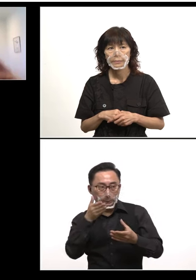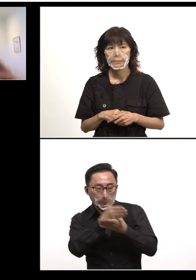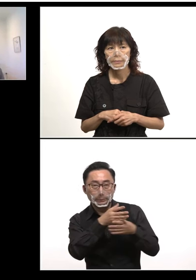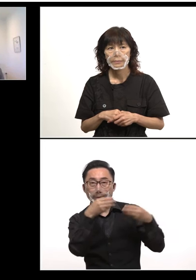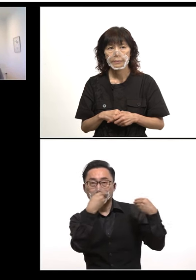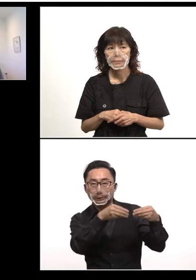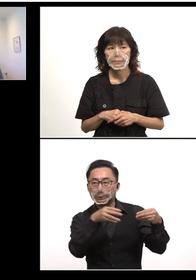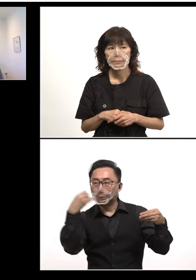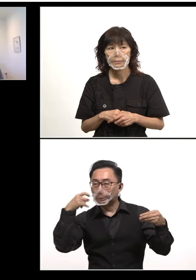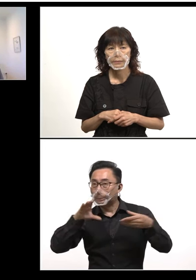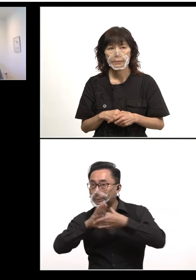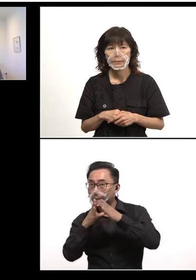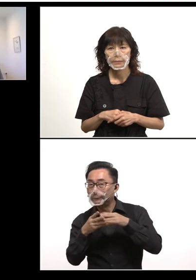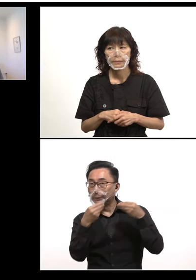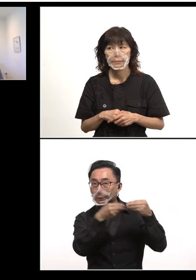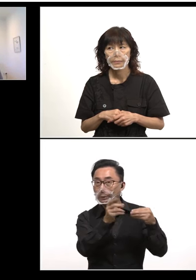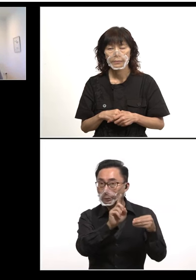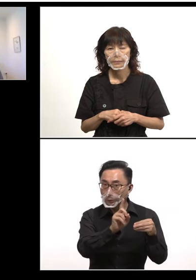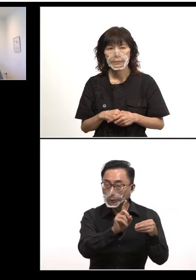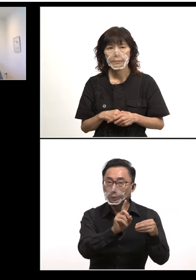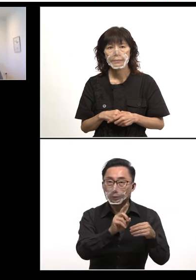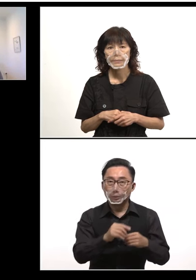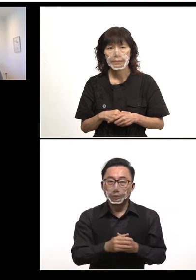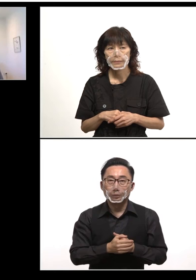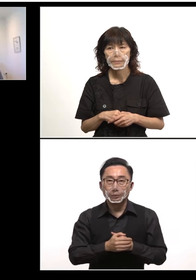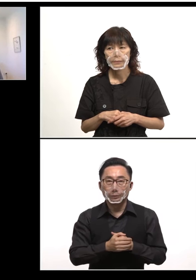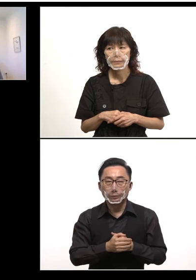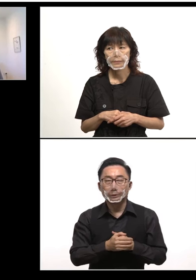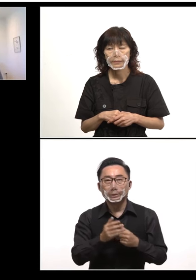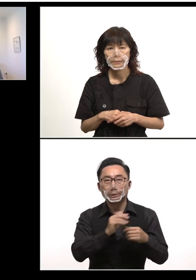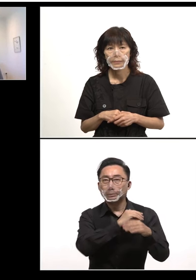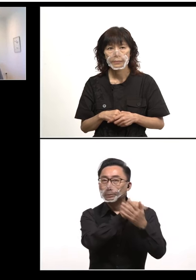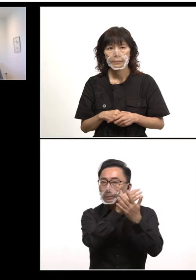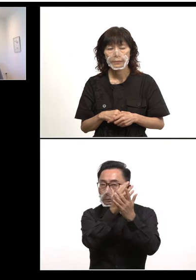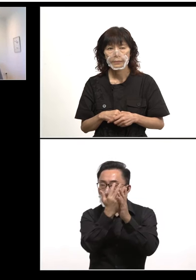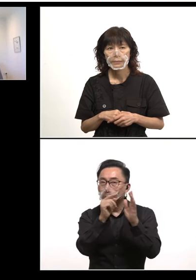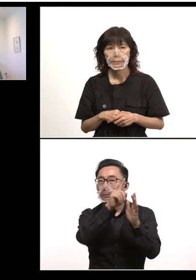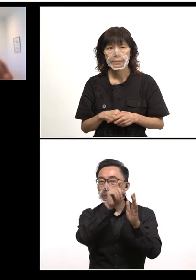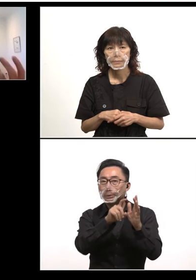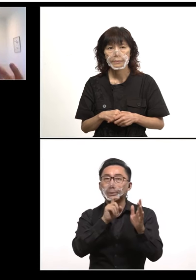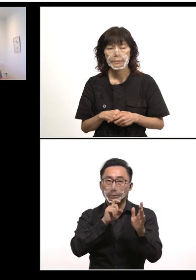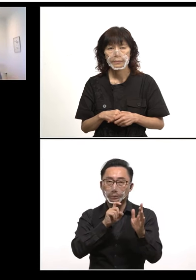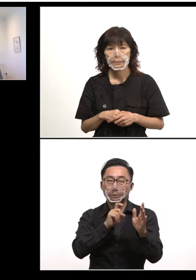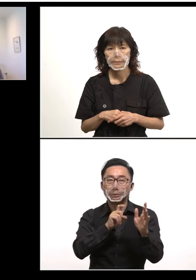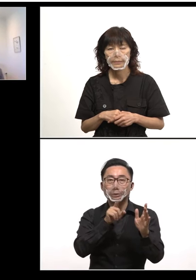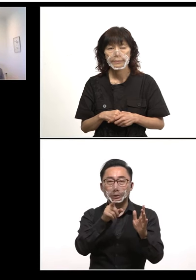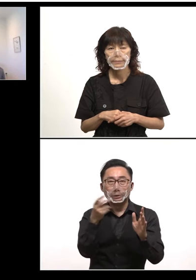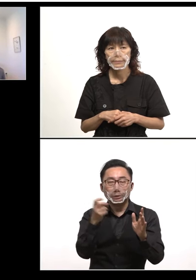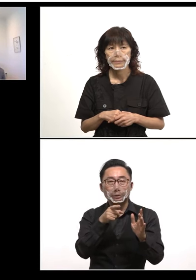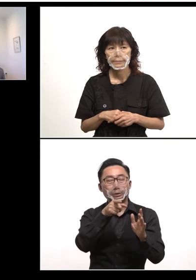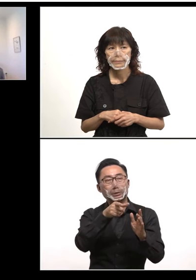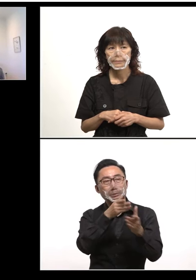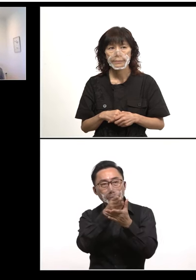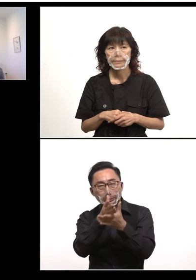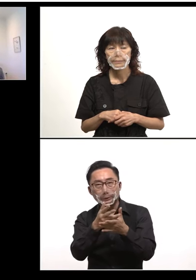multifaceted, but there is a lot of hope for the future. Things are starting to change, and I think we're starting to change, and that's a